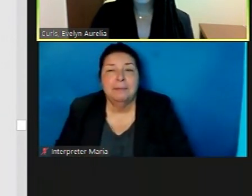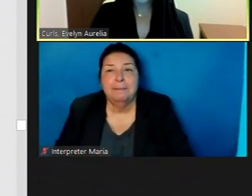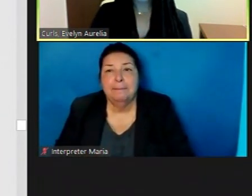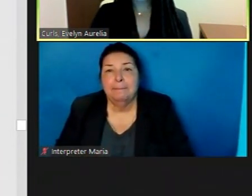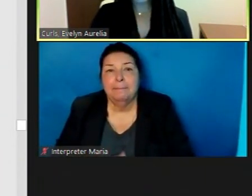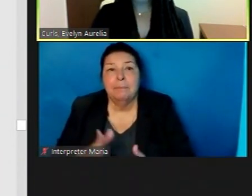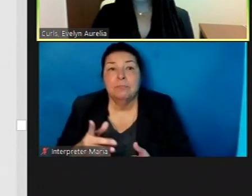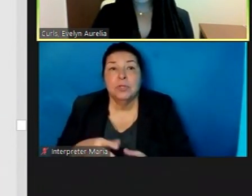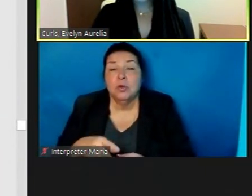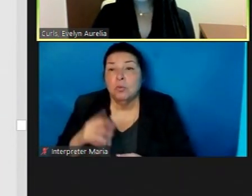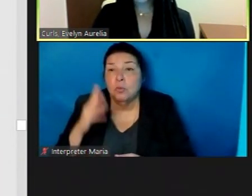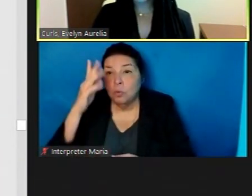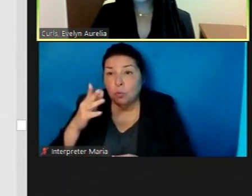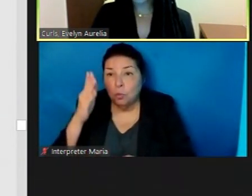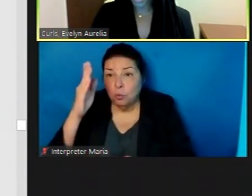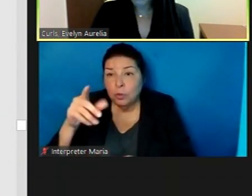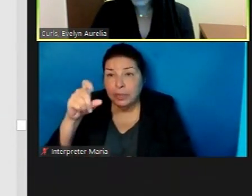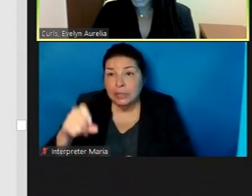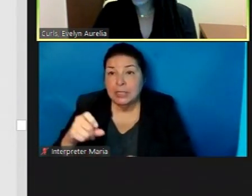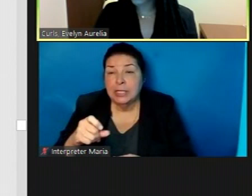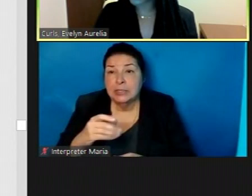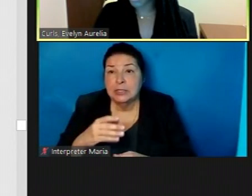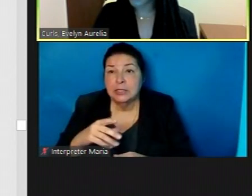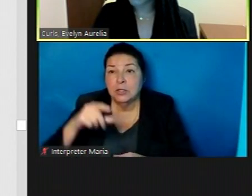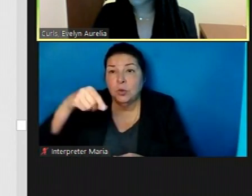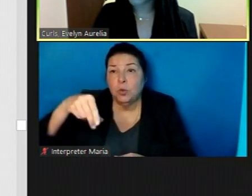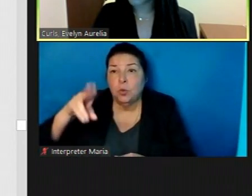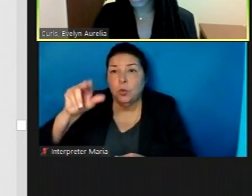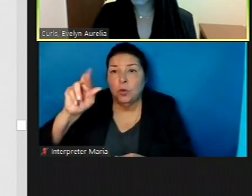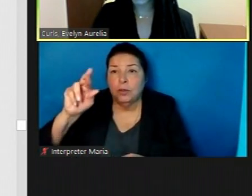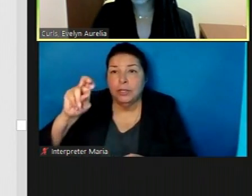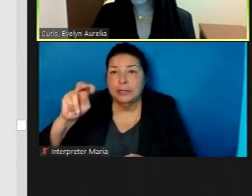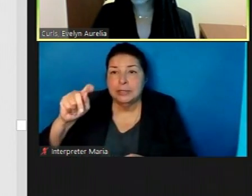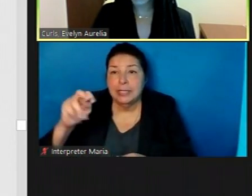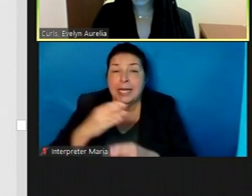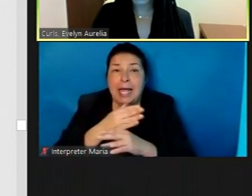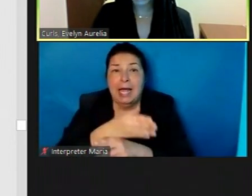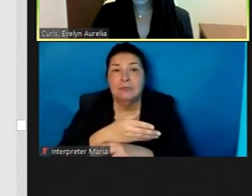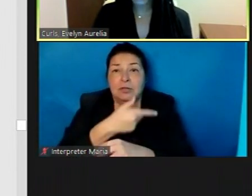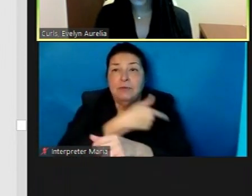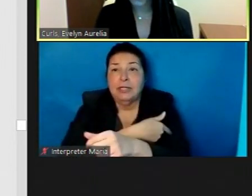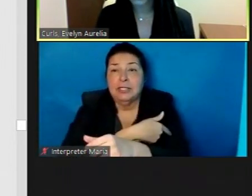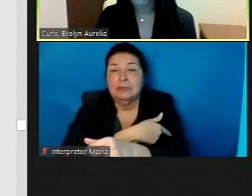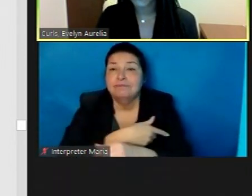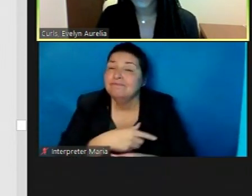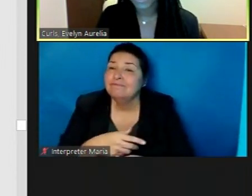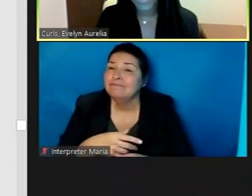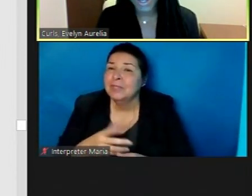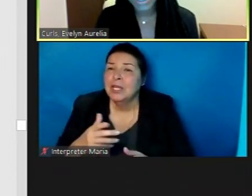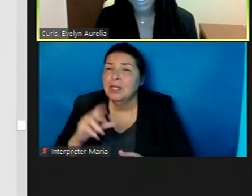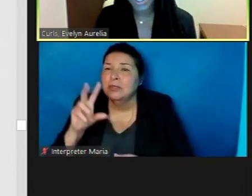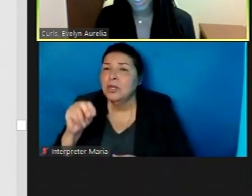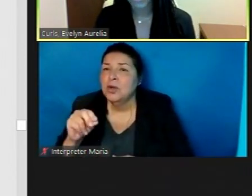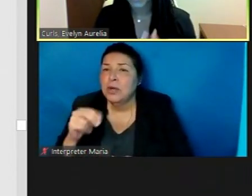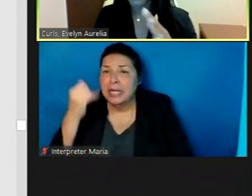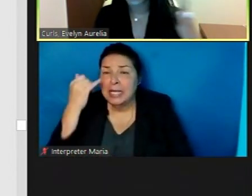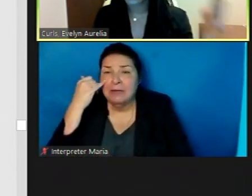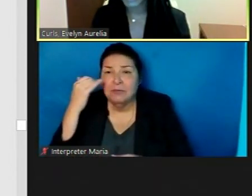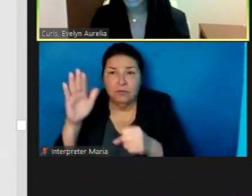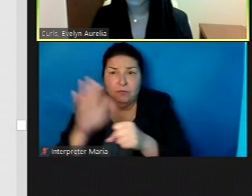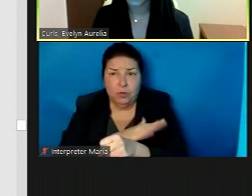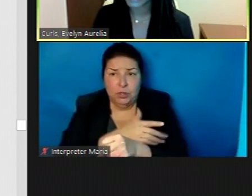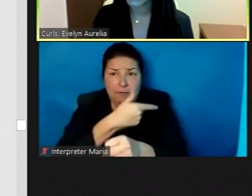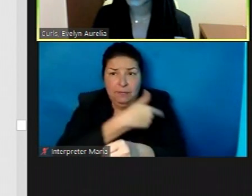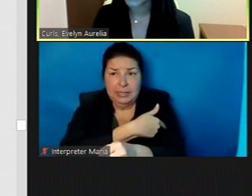Will I need to quarantine after vaccinations? Updated recommendations say that no, if you're fully vaccinated and you've been